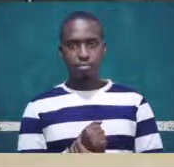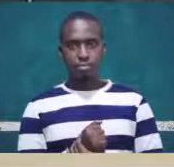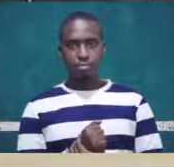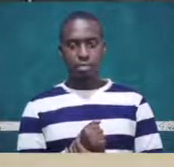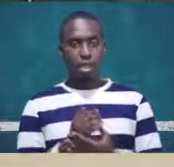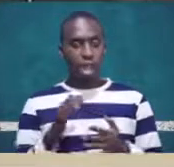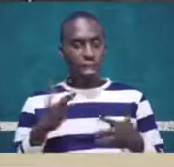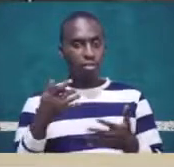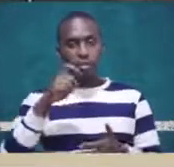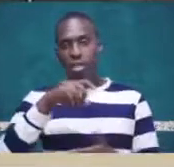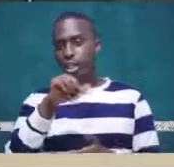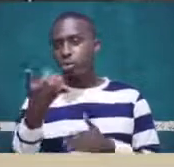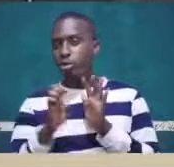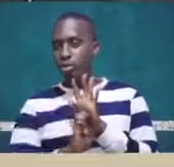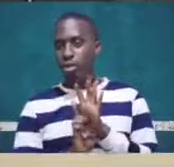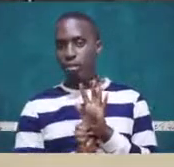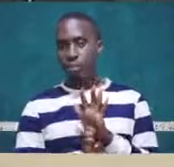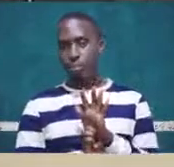Do you need another example?